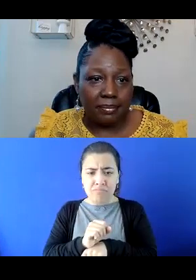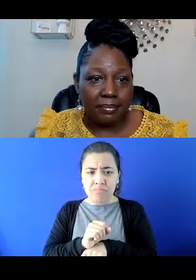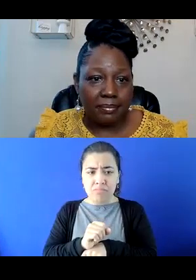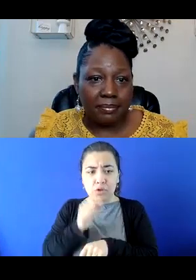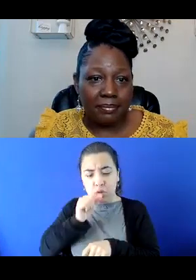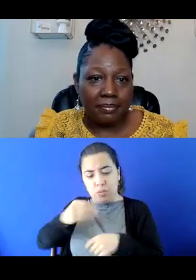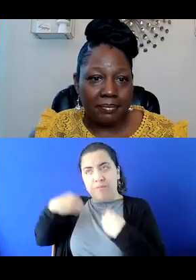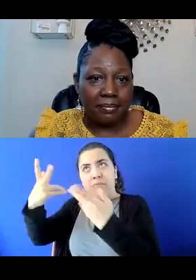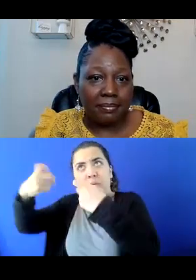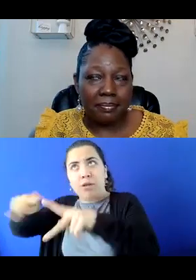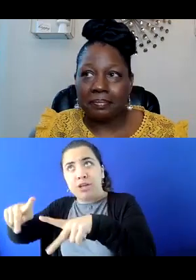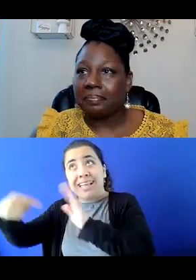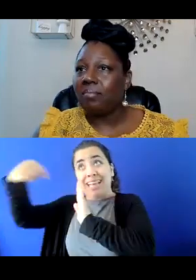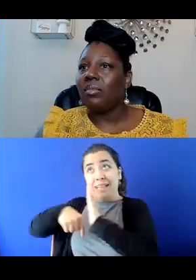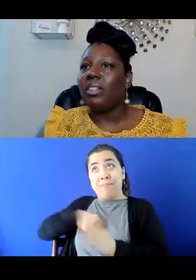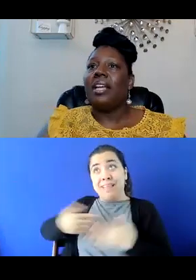Okay?